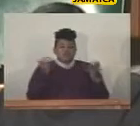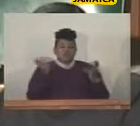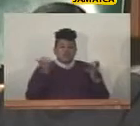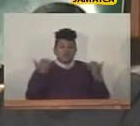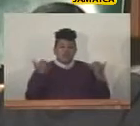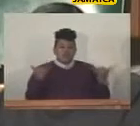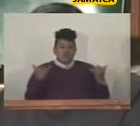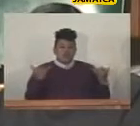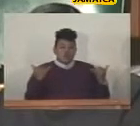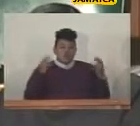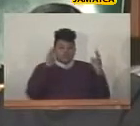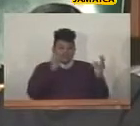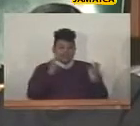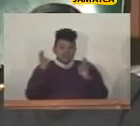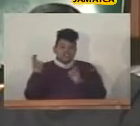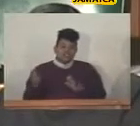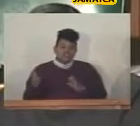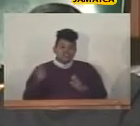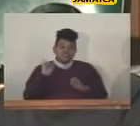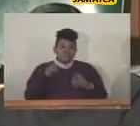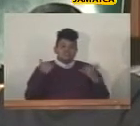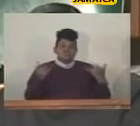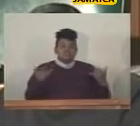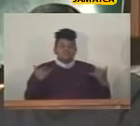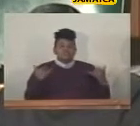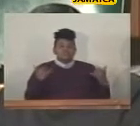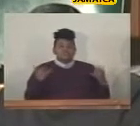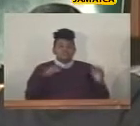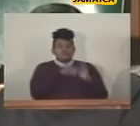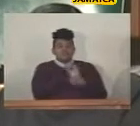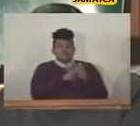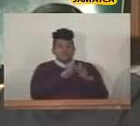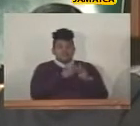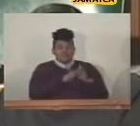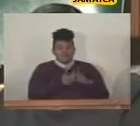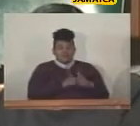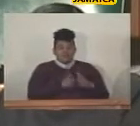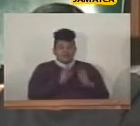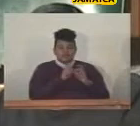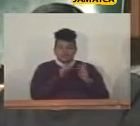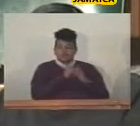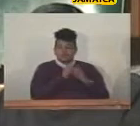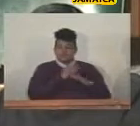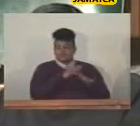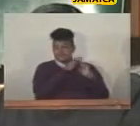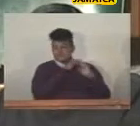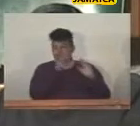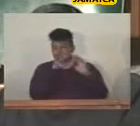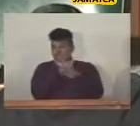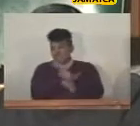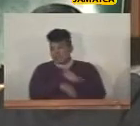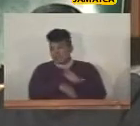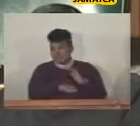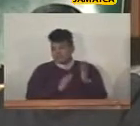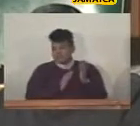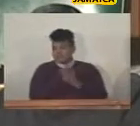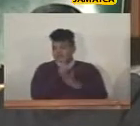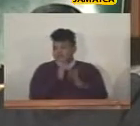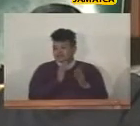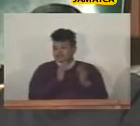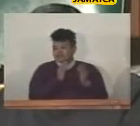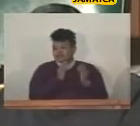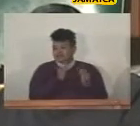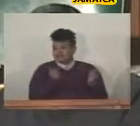government understands and has asserted that the state of